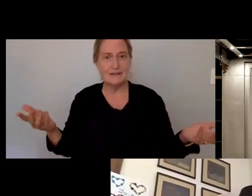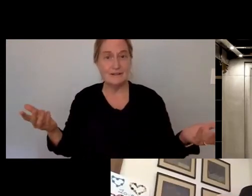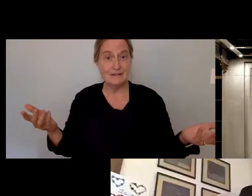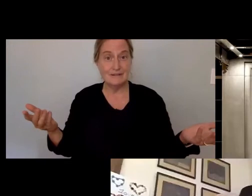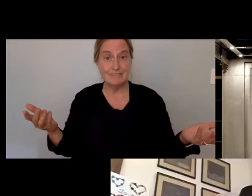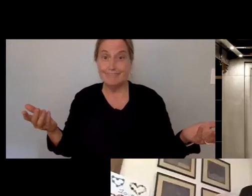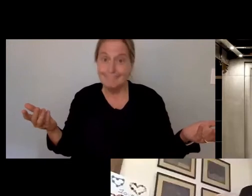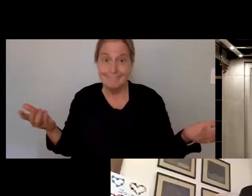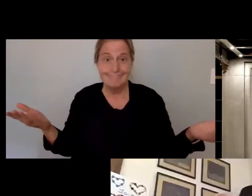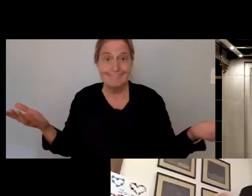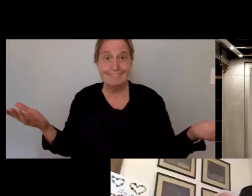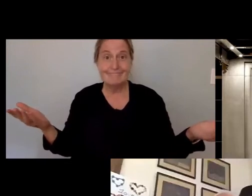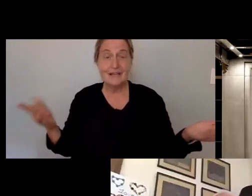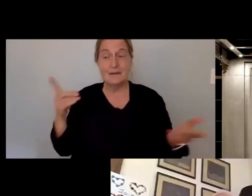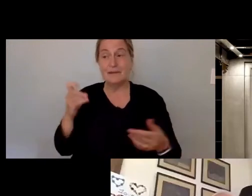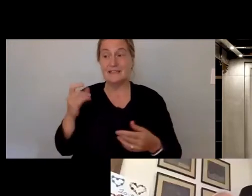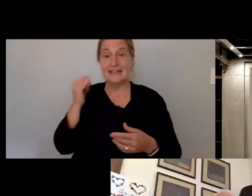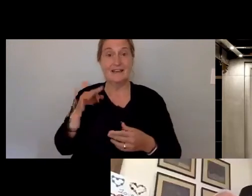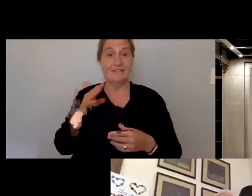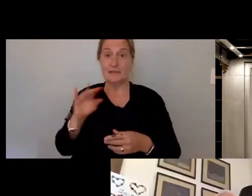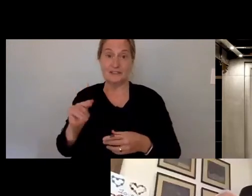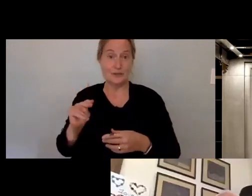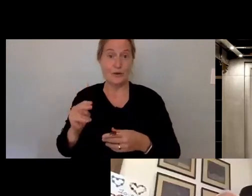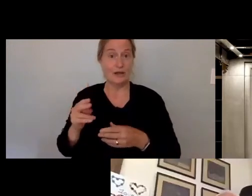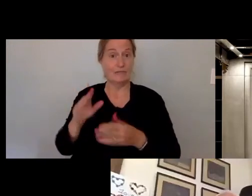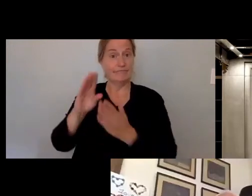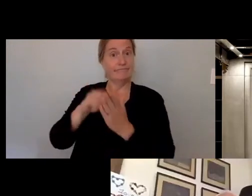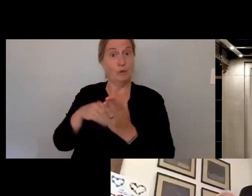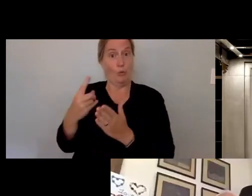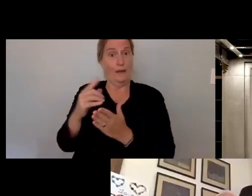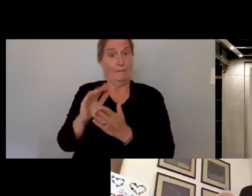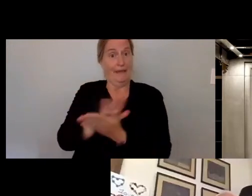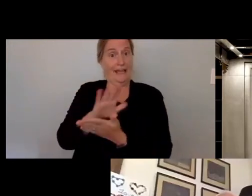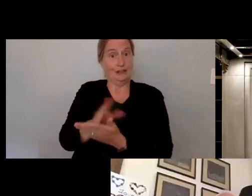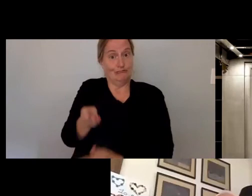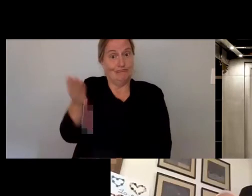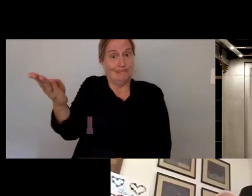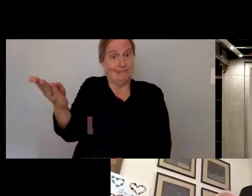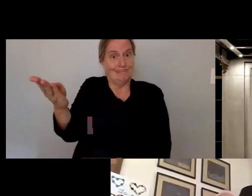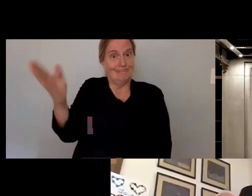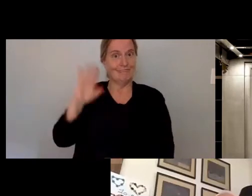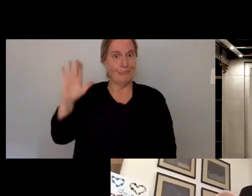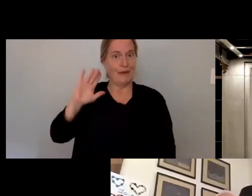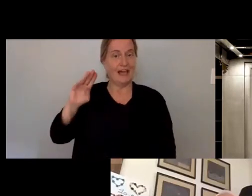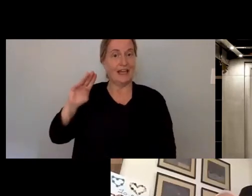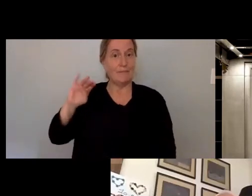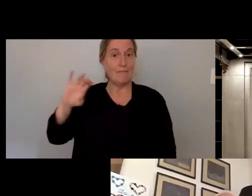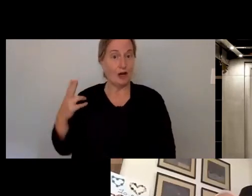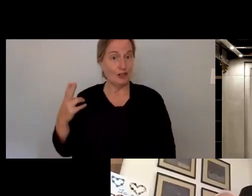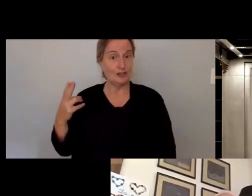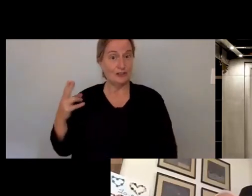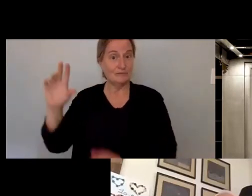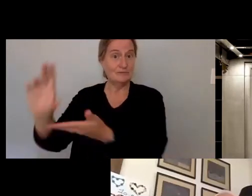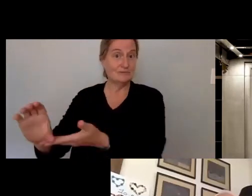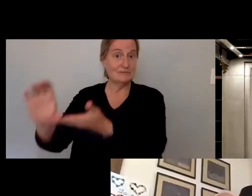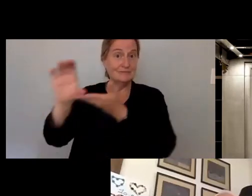that would have been the case back in March, we would have had some protections in place right now that would have provided supports to those home and community-based